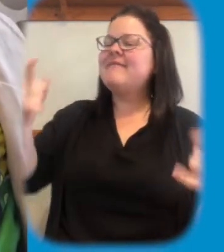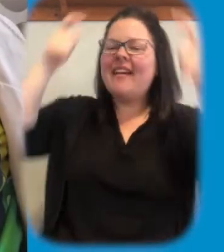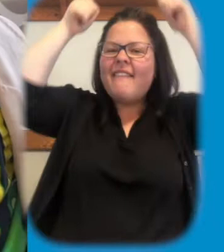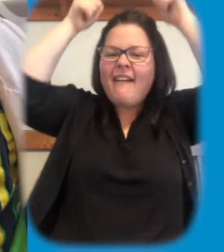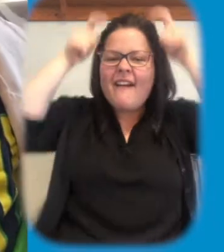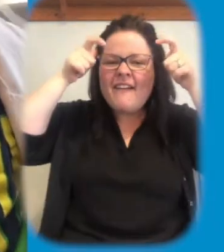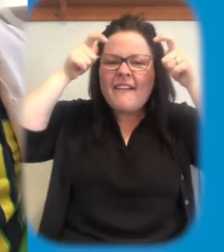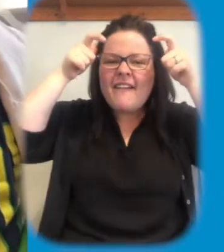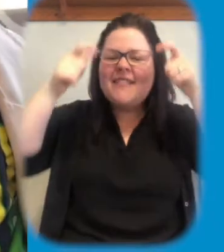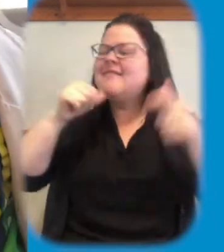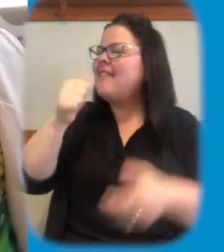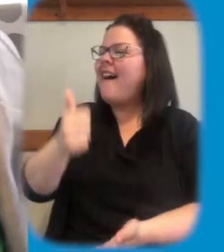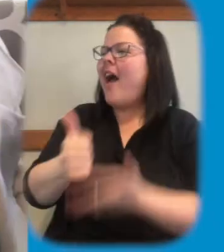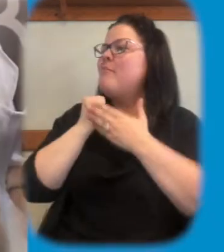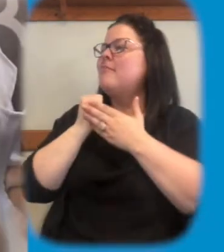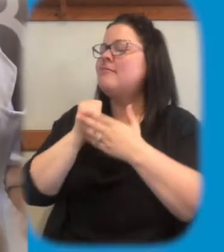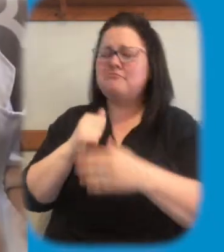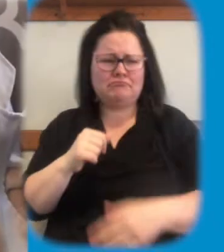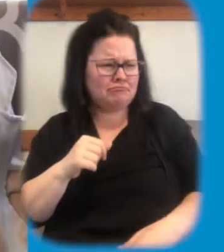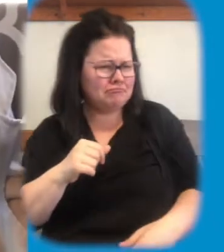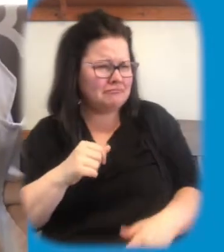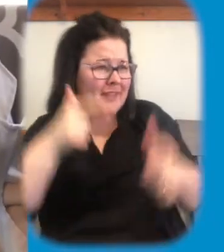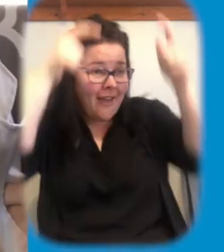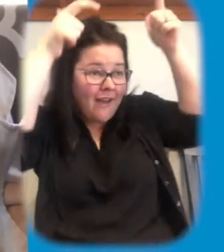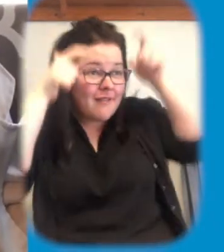much. Helmets didn't really help that much.